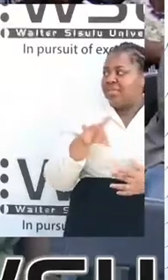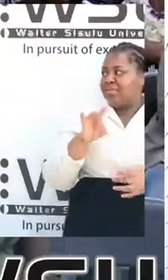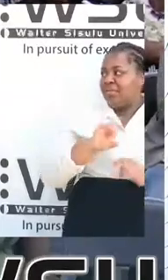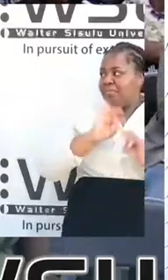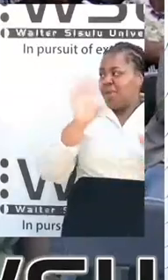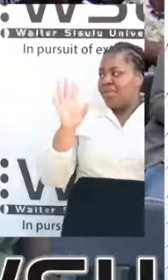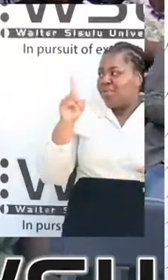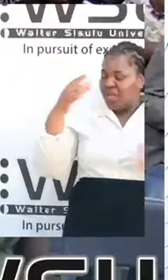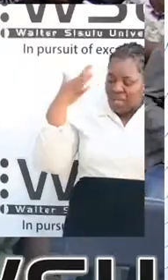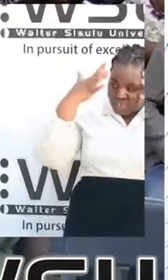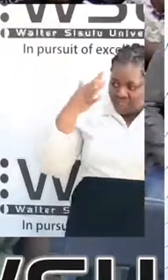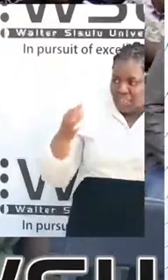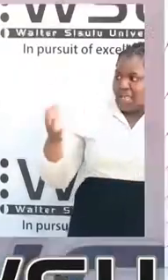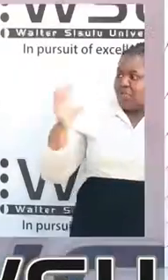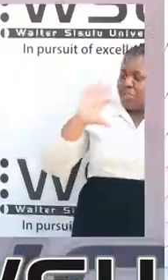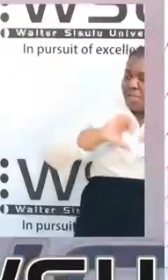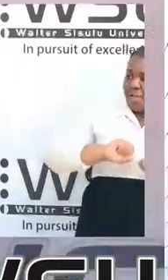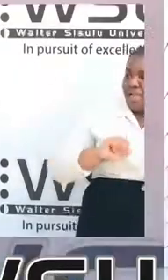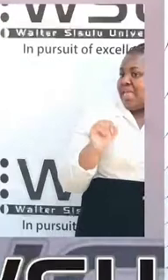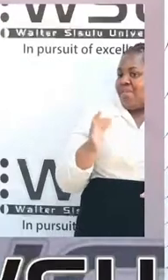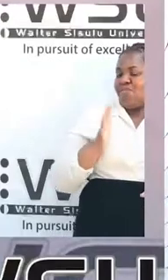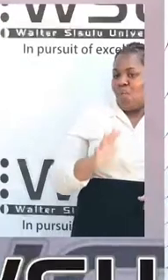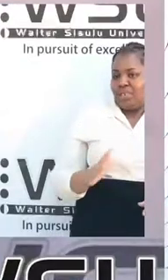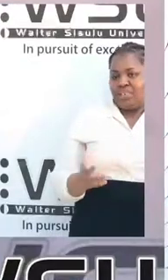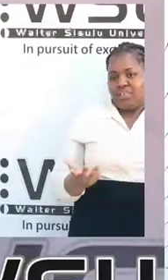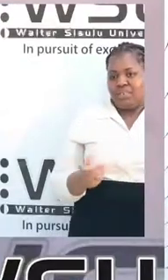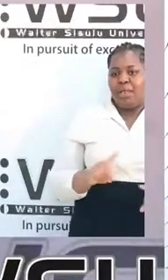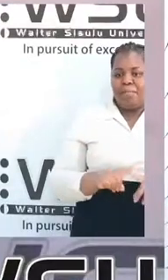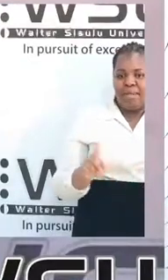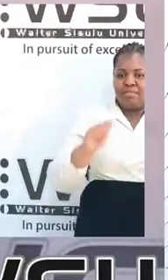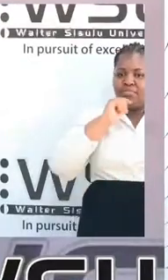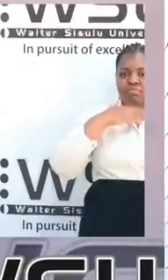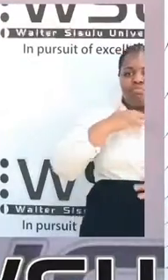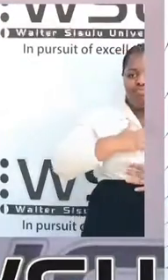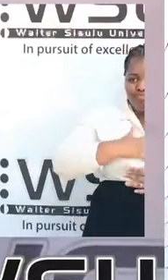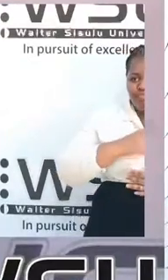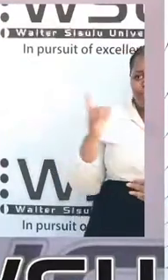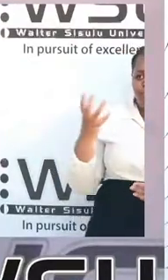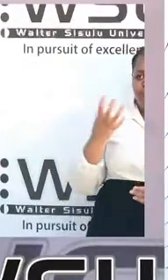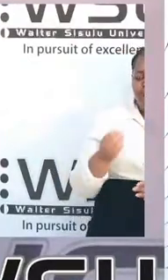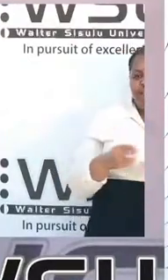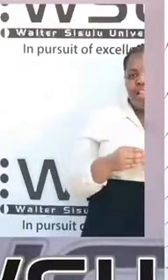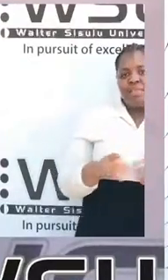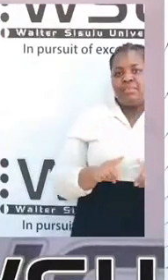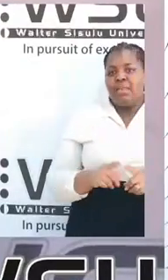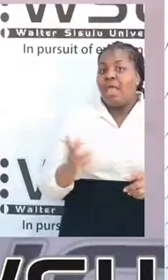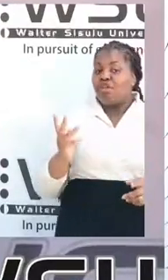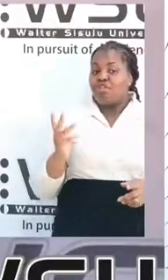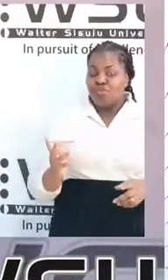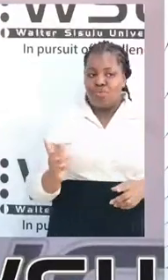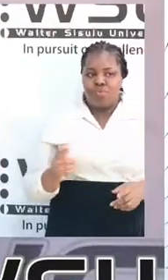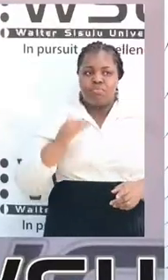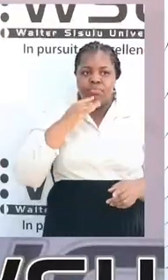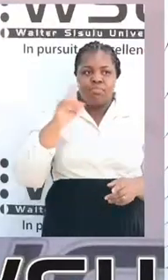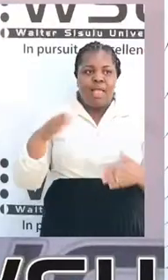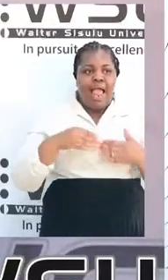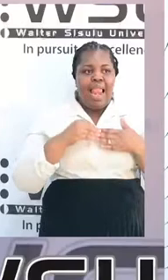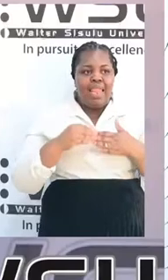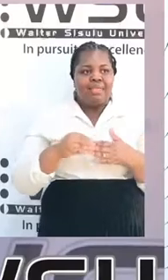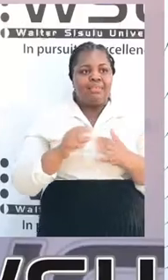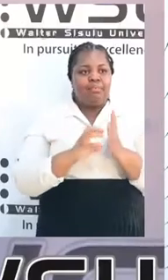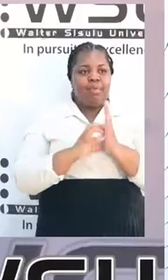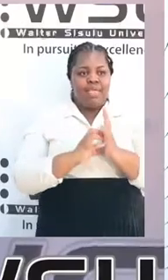can decide to make it dark if you want to, but we are grateful to have leaders like you who are leading